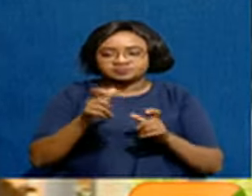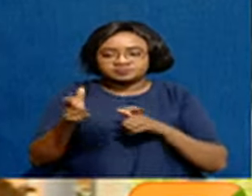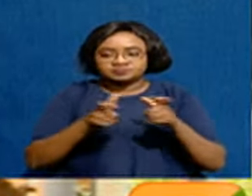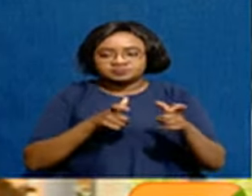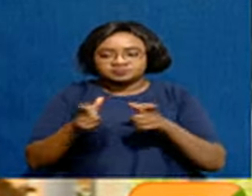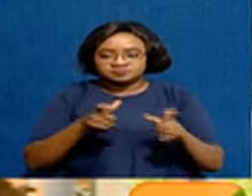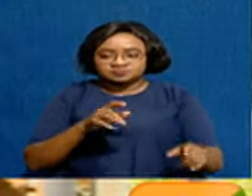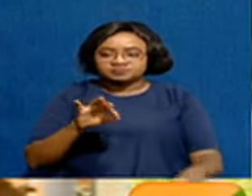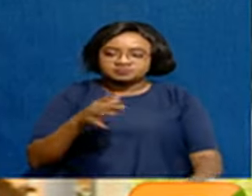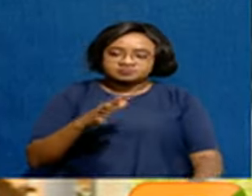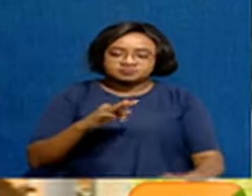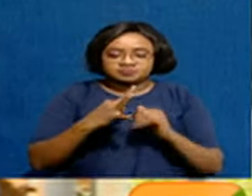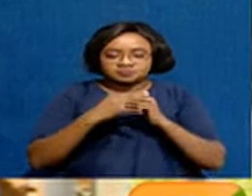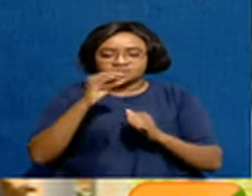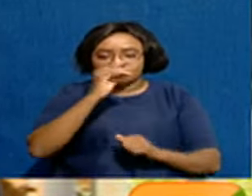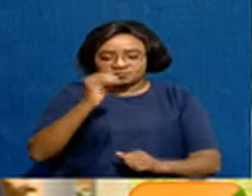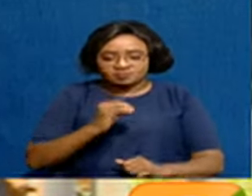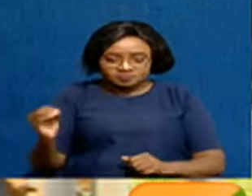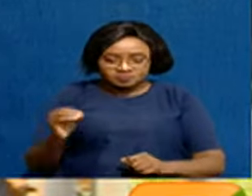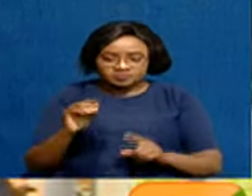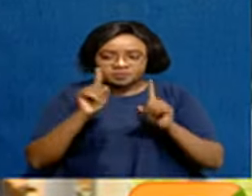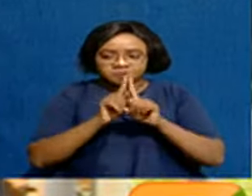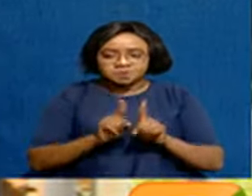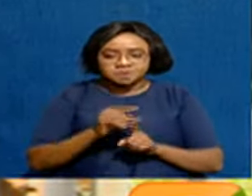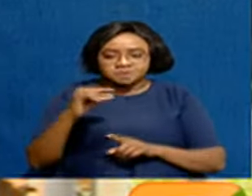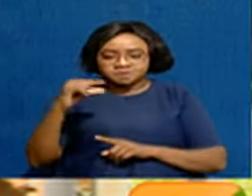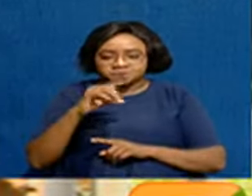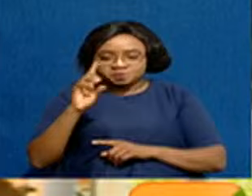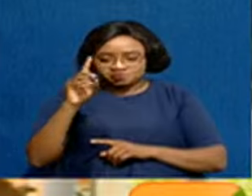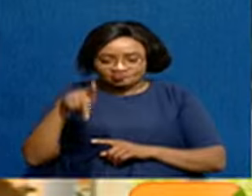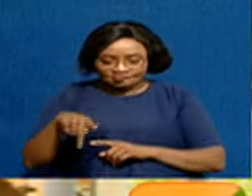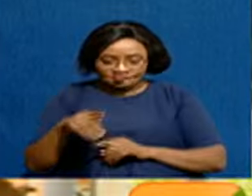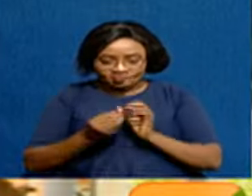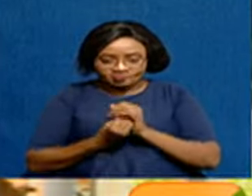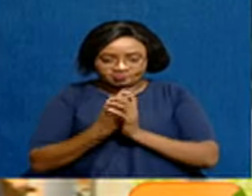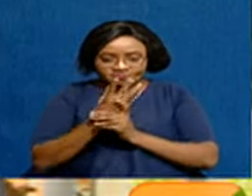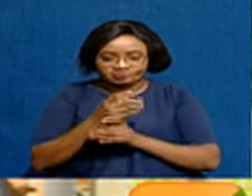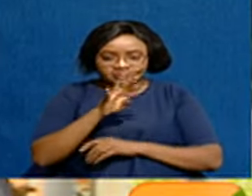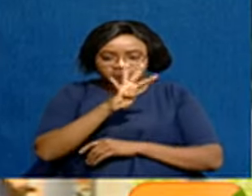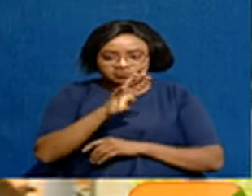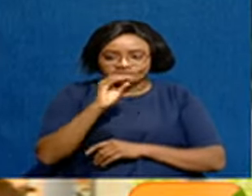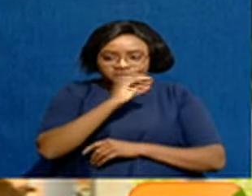about 8%, and then the GDP growth of 4%.